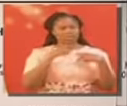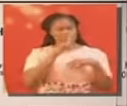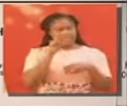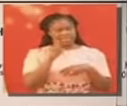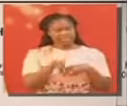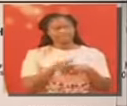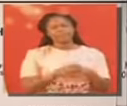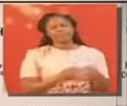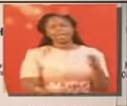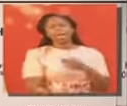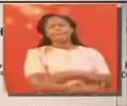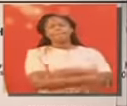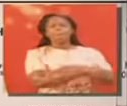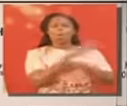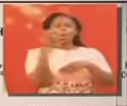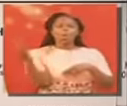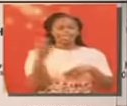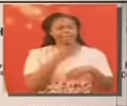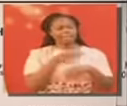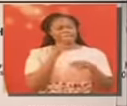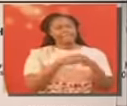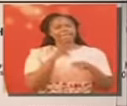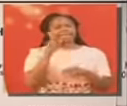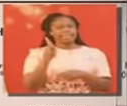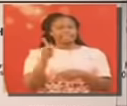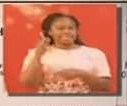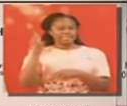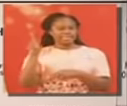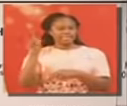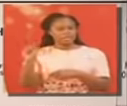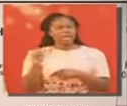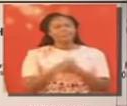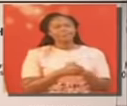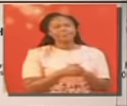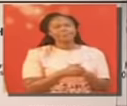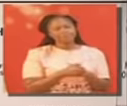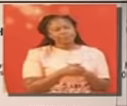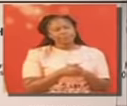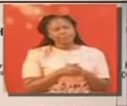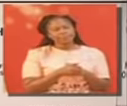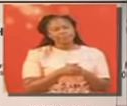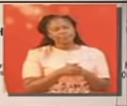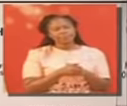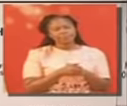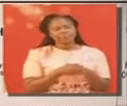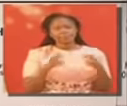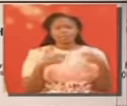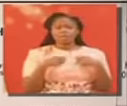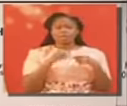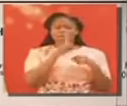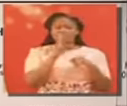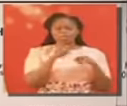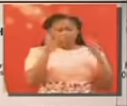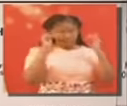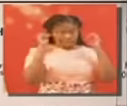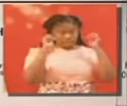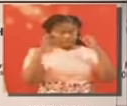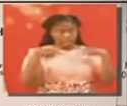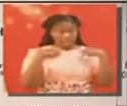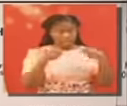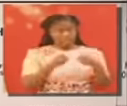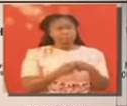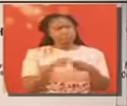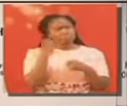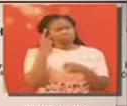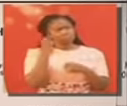Good morning, Head Table. Kimberly D'Souza from Power 102 and Izzo Media. Minister, I have just one question for you. I realize that the repeated